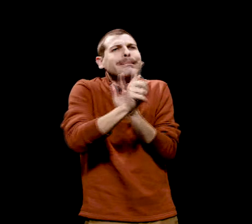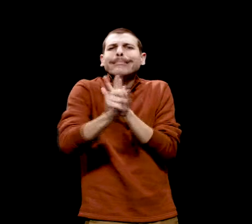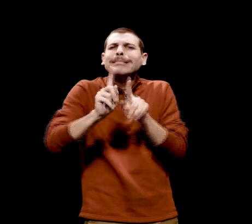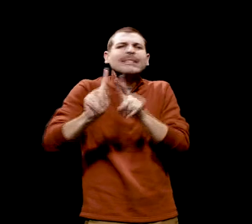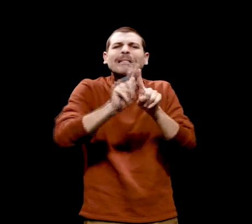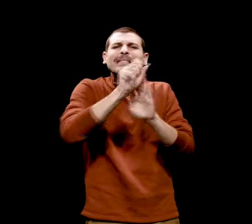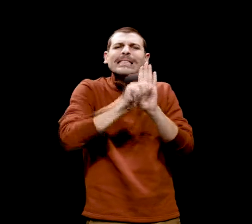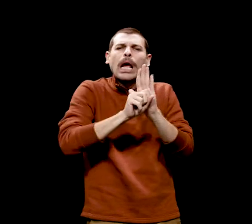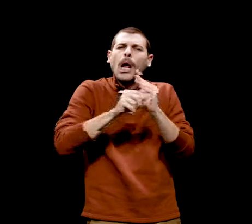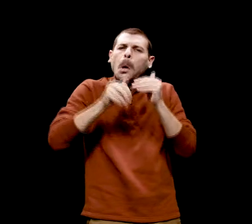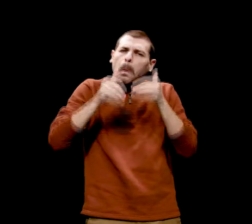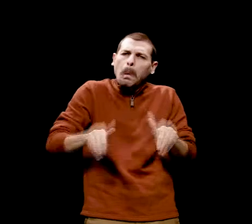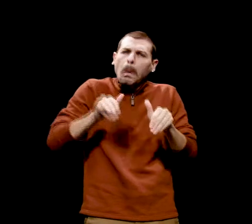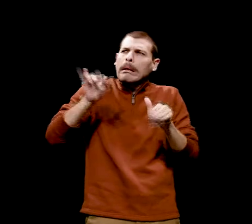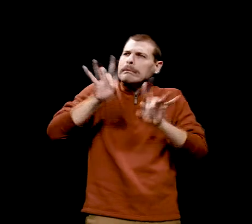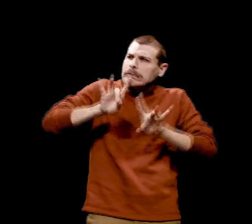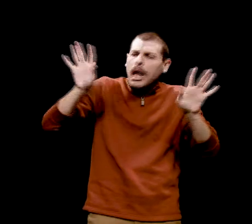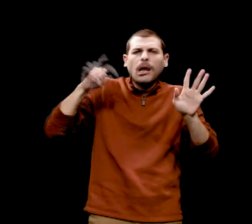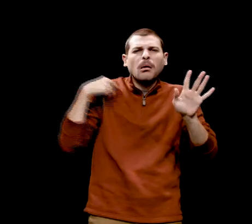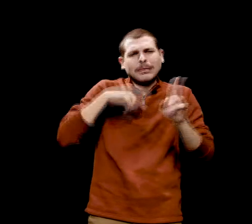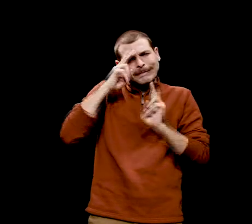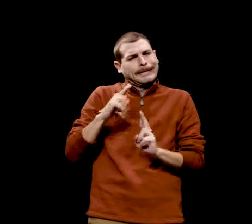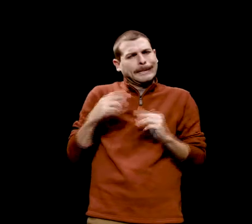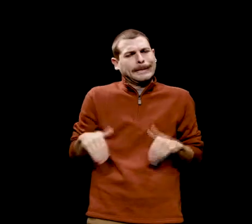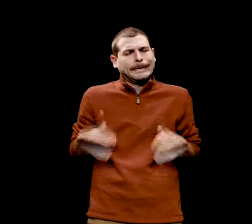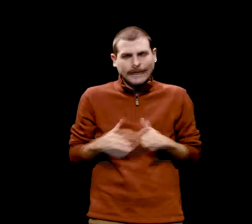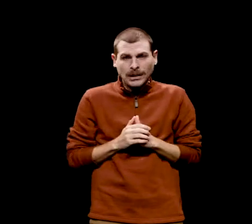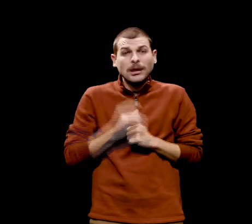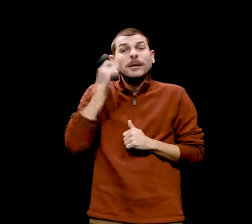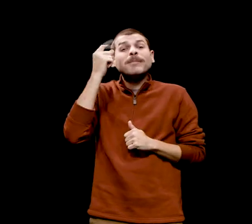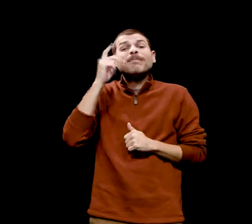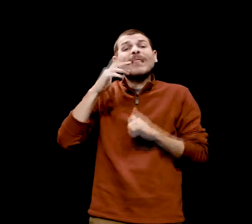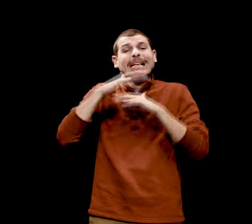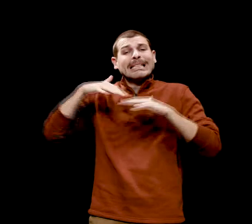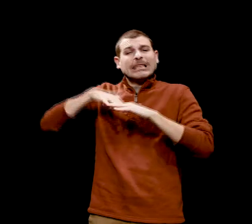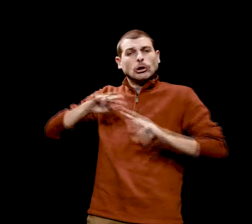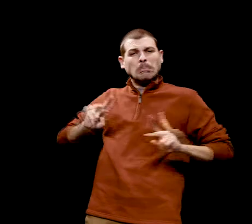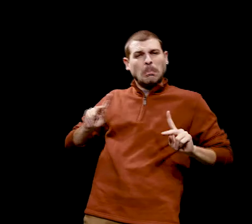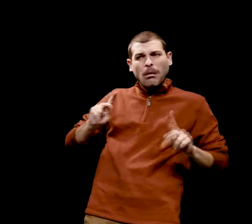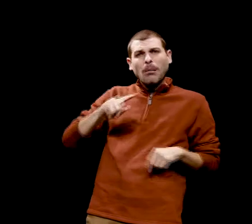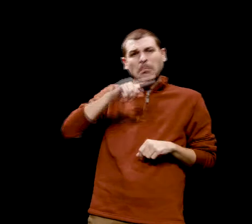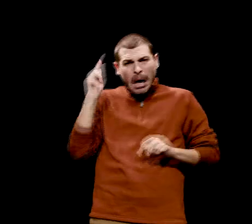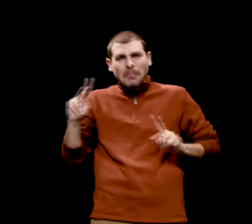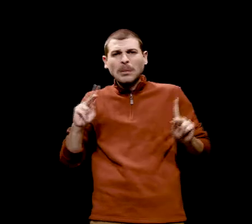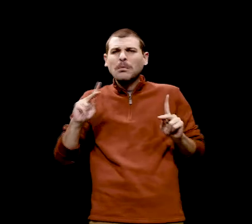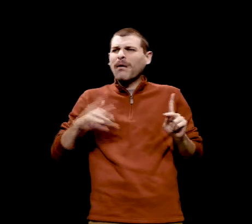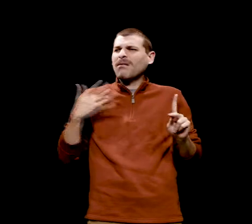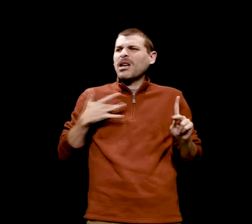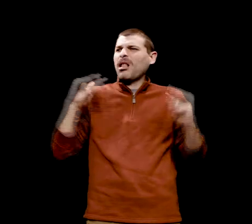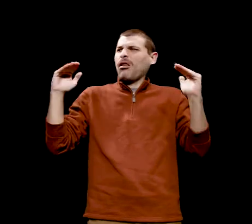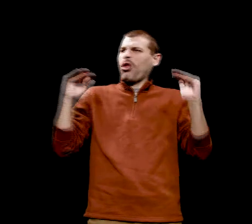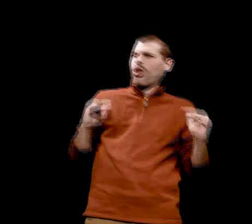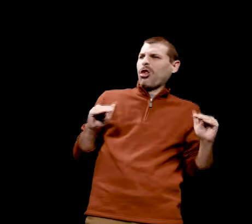the twinned dehumanizations of Indigenous land and Black bodies that were turned into property in the name of U.S.